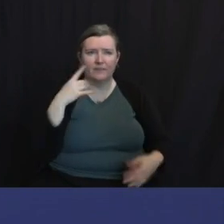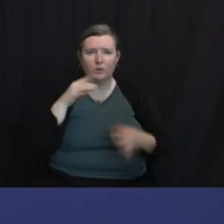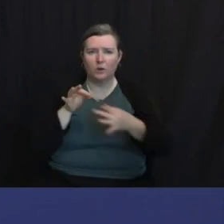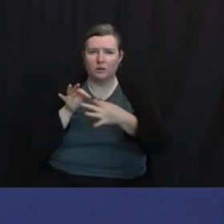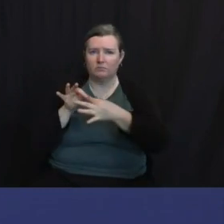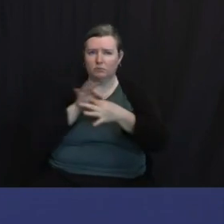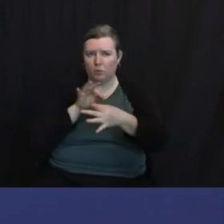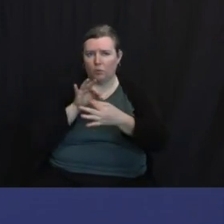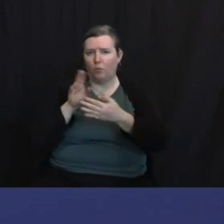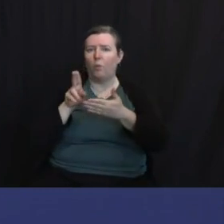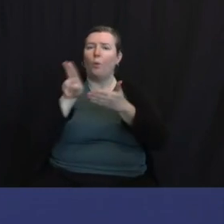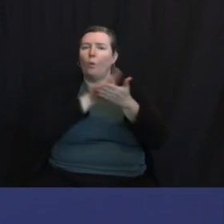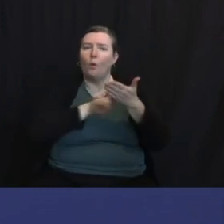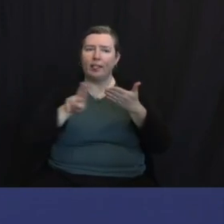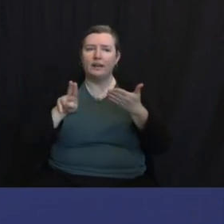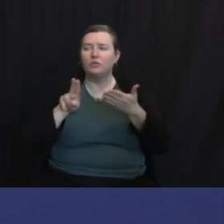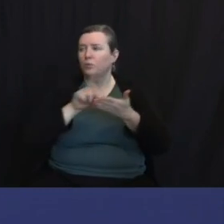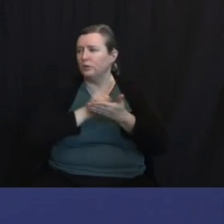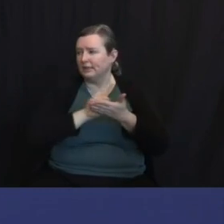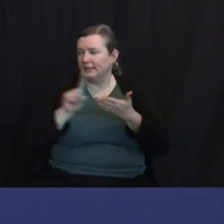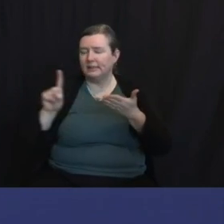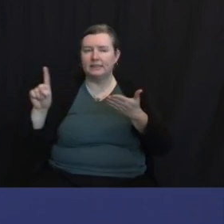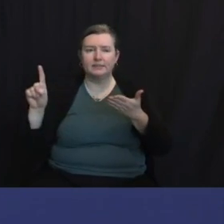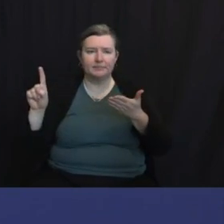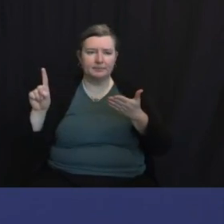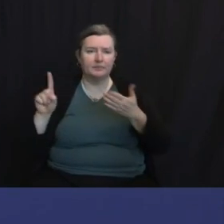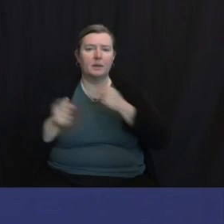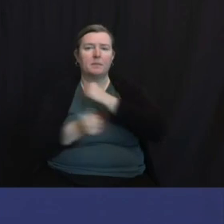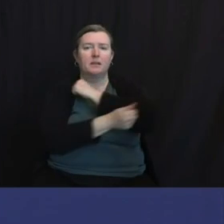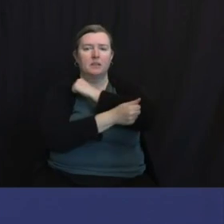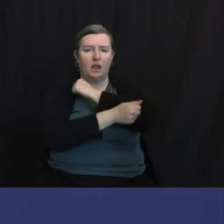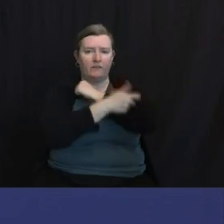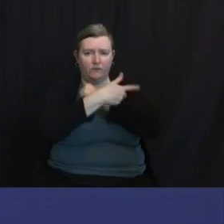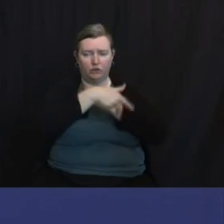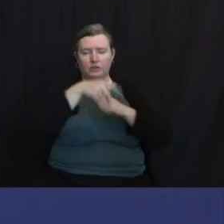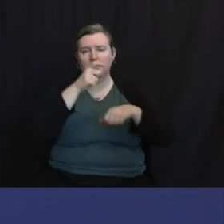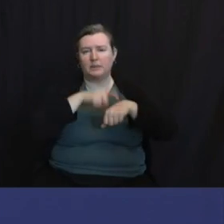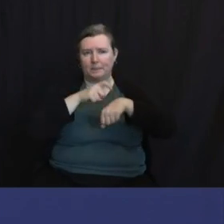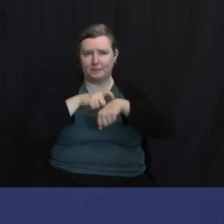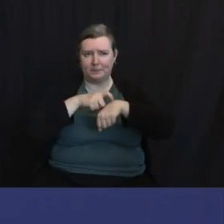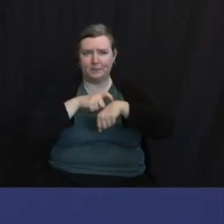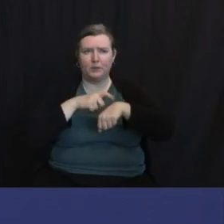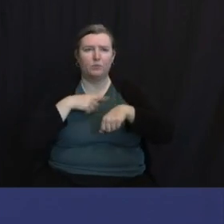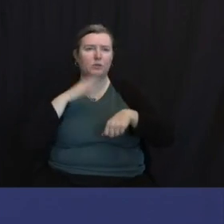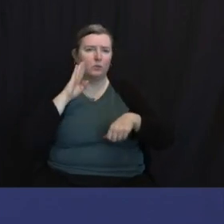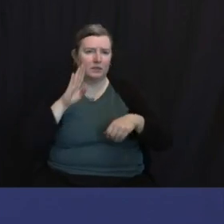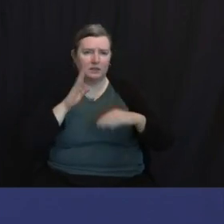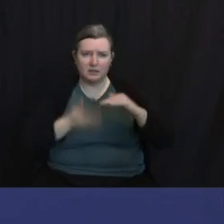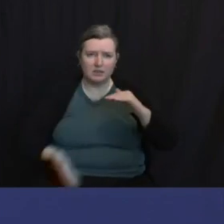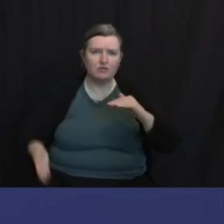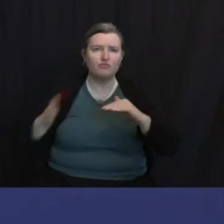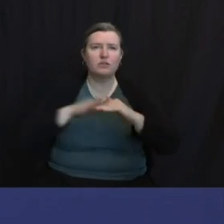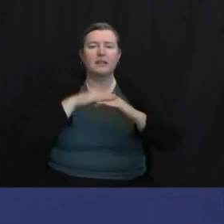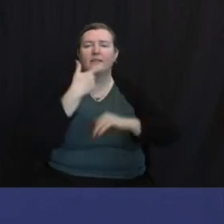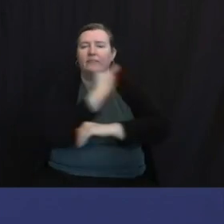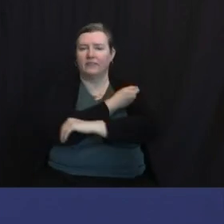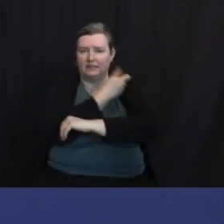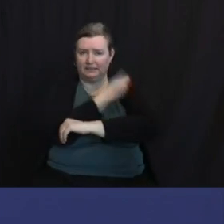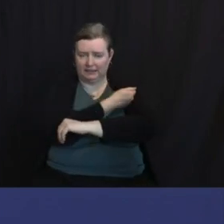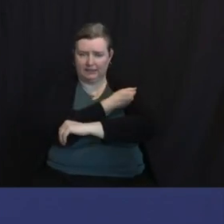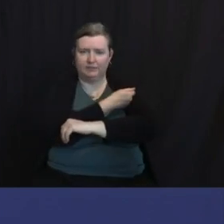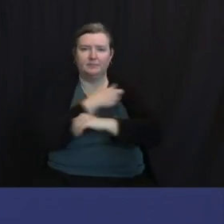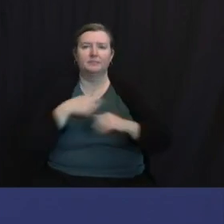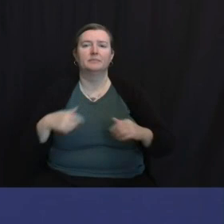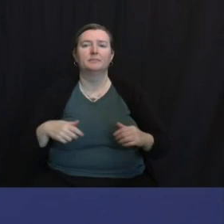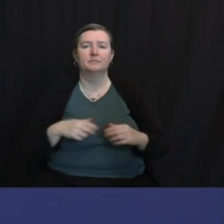after, right in Passover season. We're going to see a quantum increase in vaccines. And again, the folks who have been added as